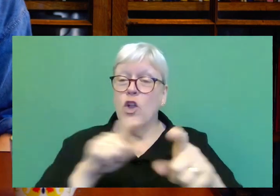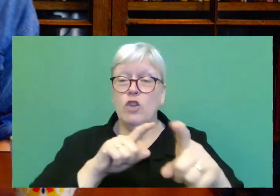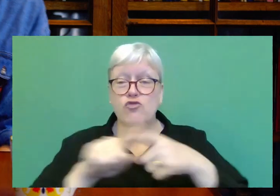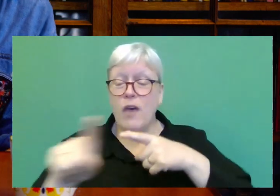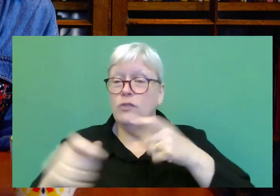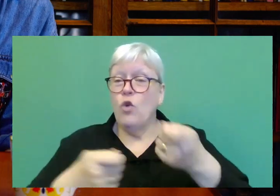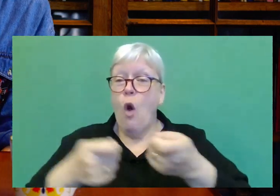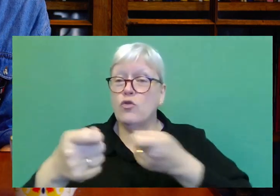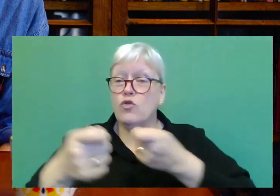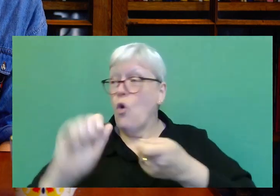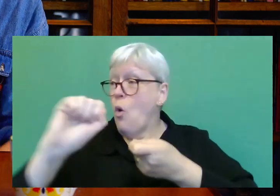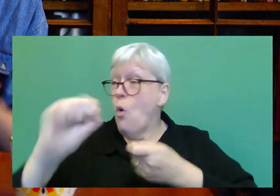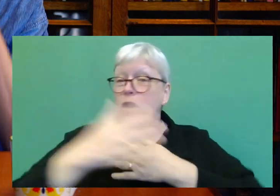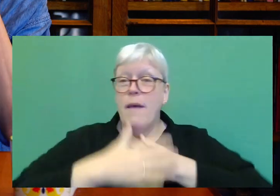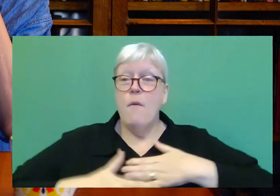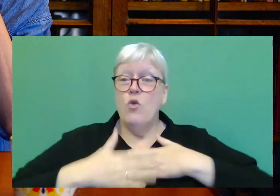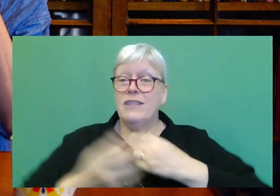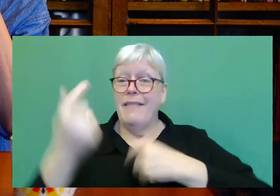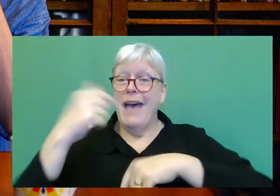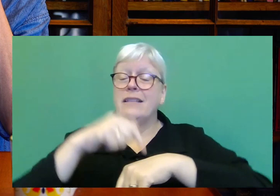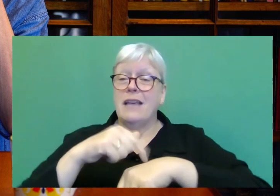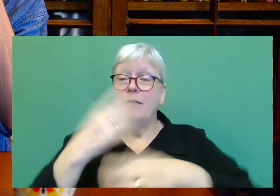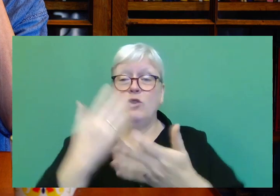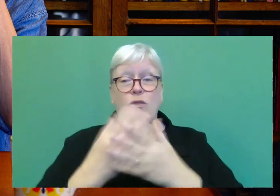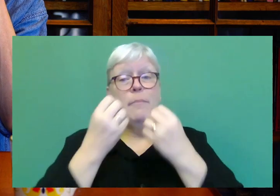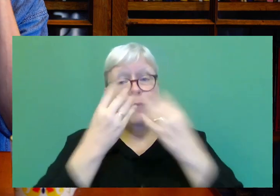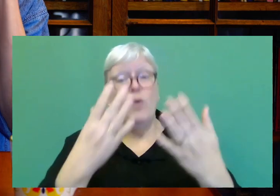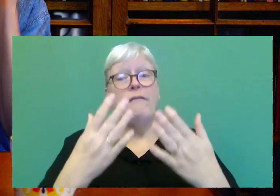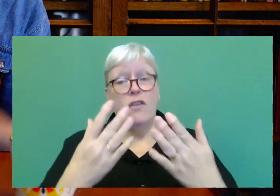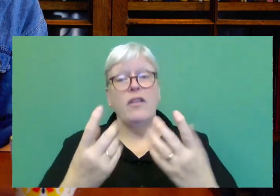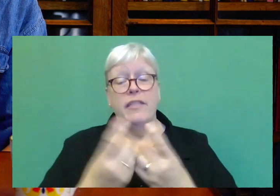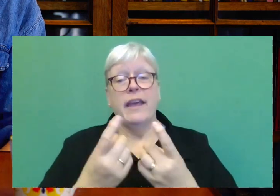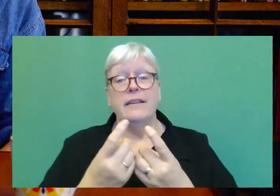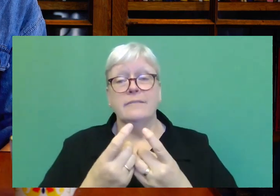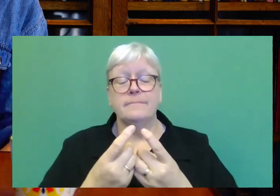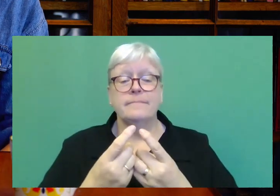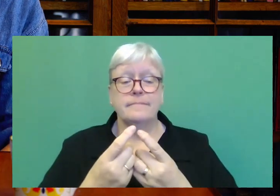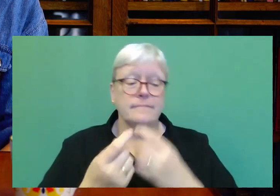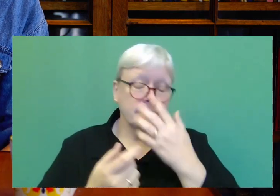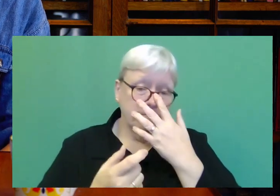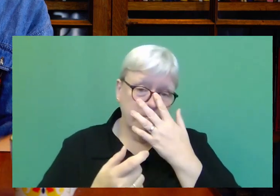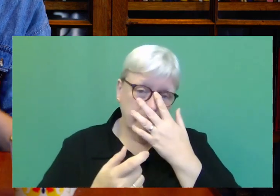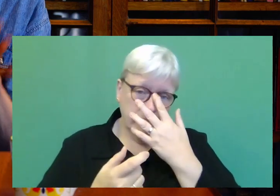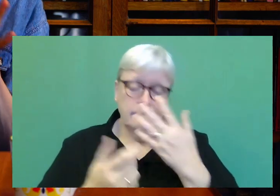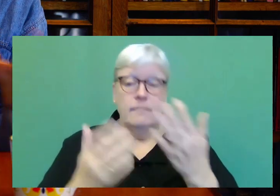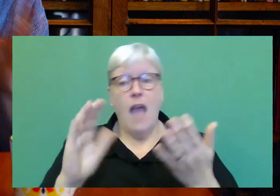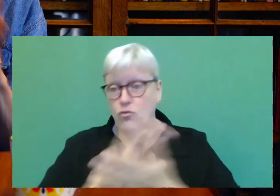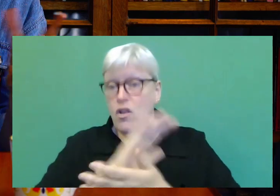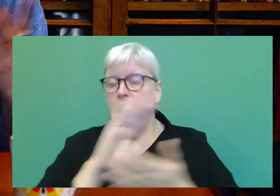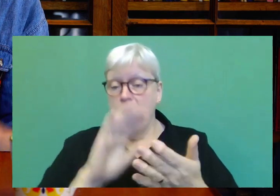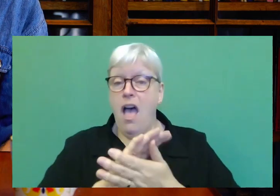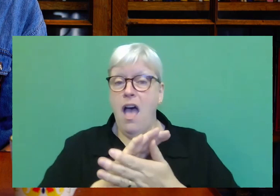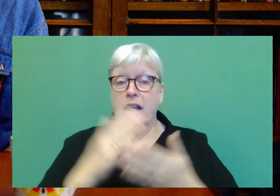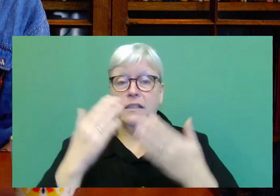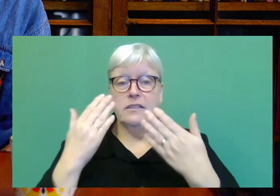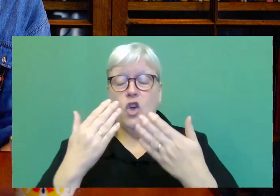emotions at that point in time. So it was beautiful little slim volume, and I was glad I hadn't discovered it till much later in the writing